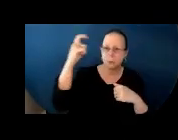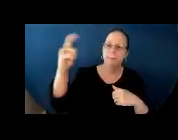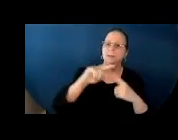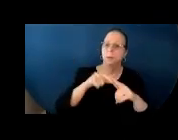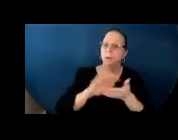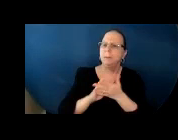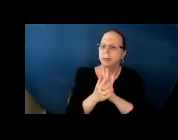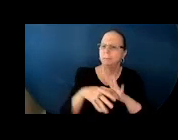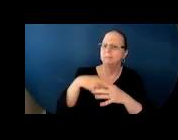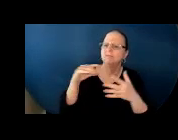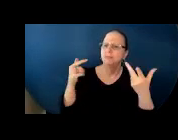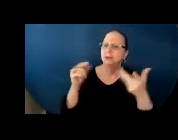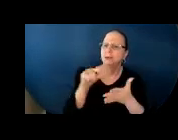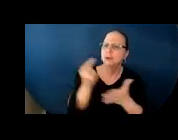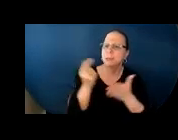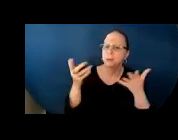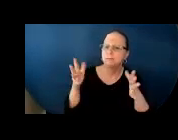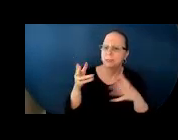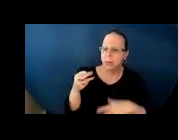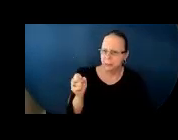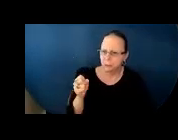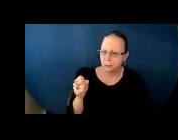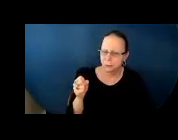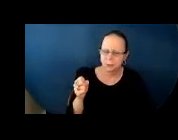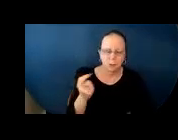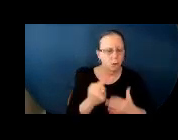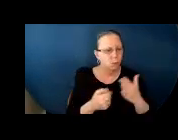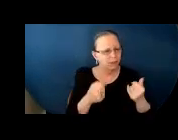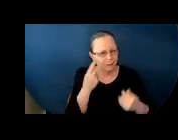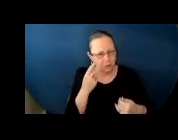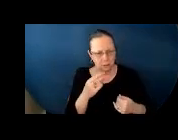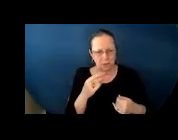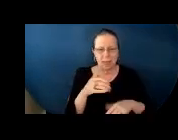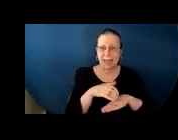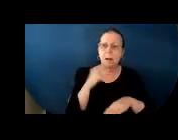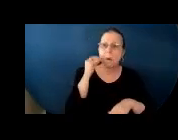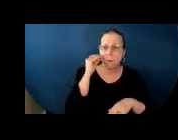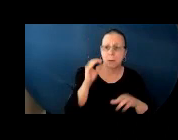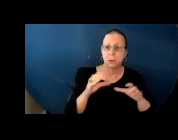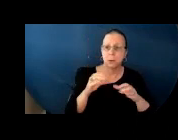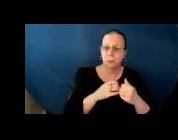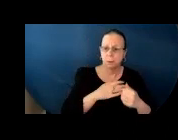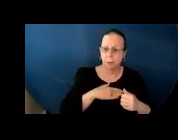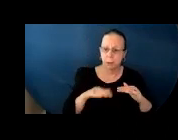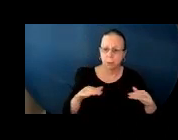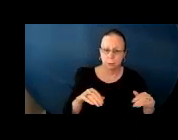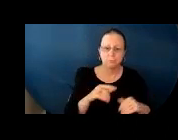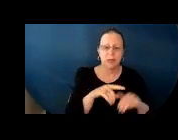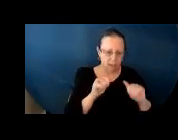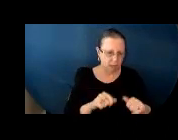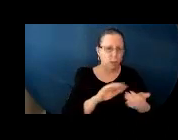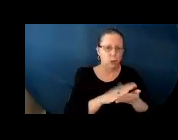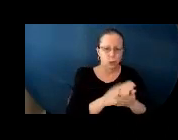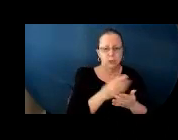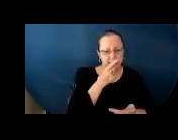small. So what can this look like in different places? Home. I do this with my children. They get to cook dinner of